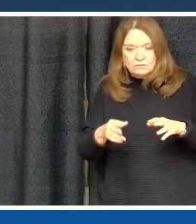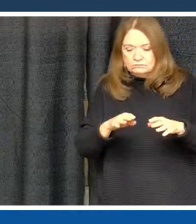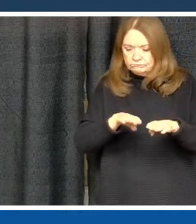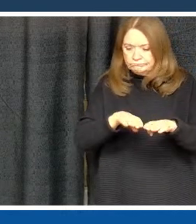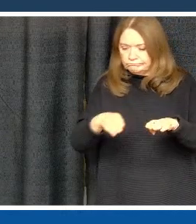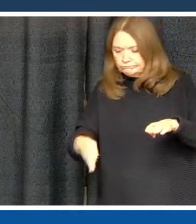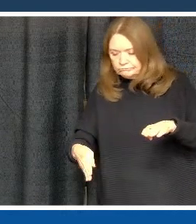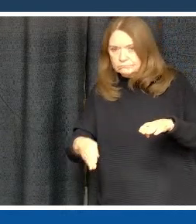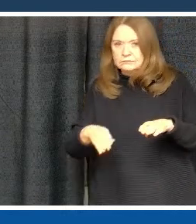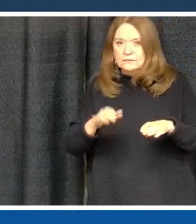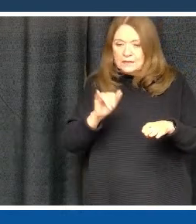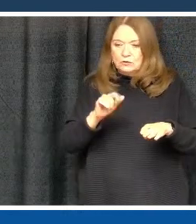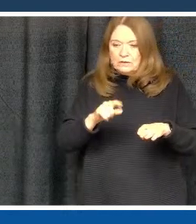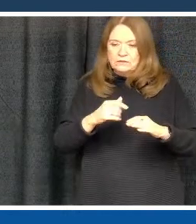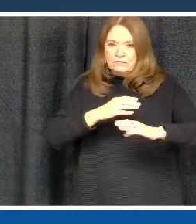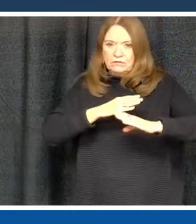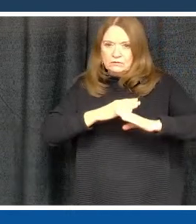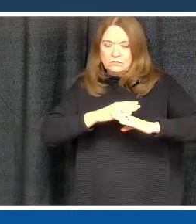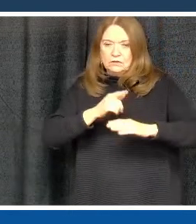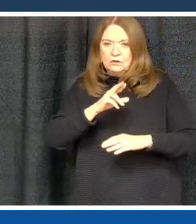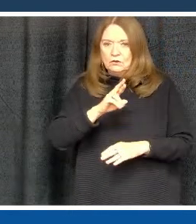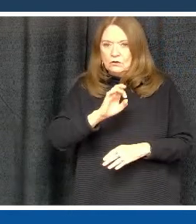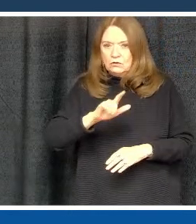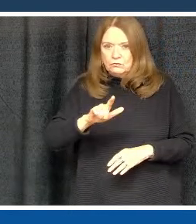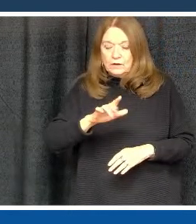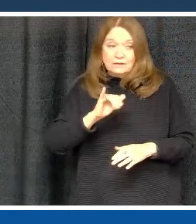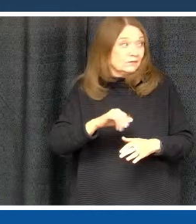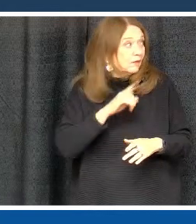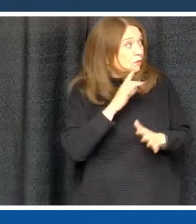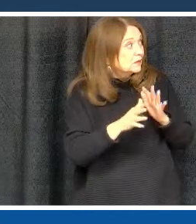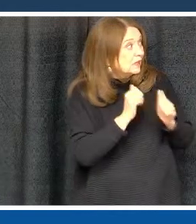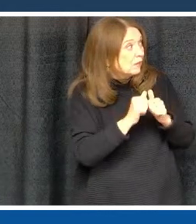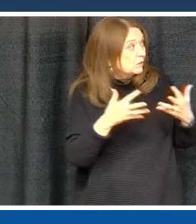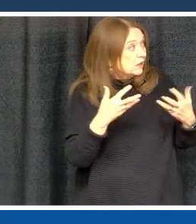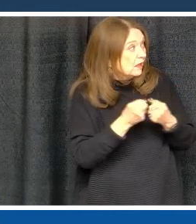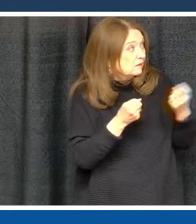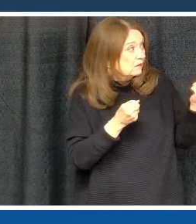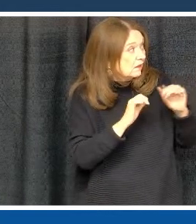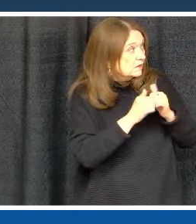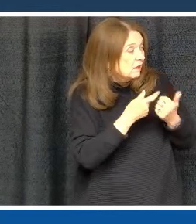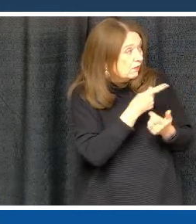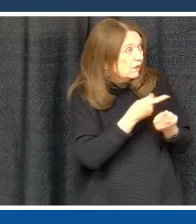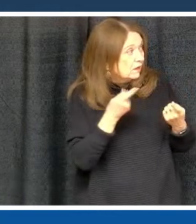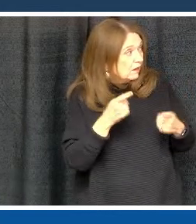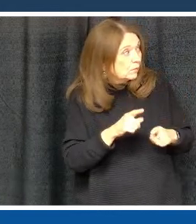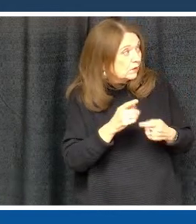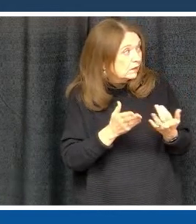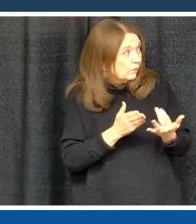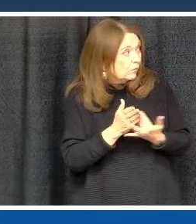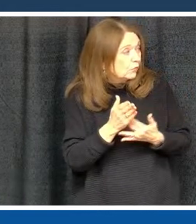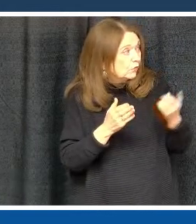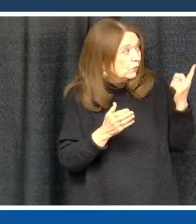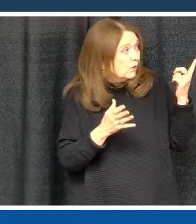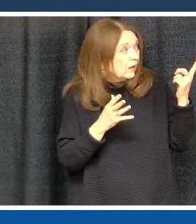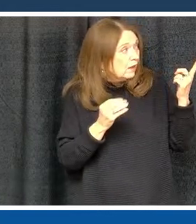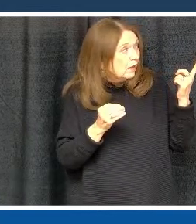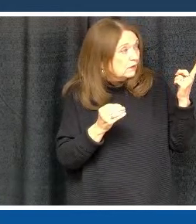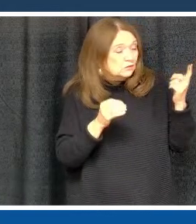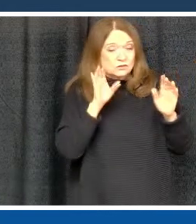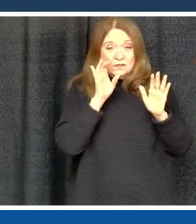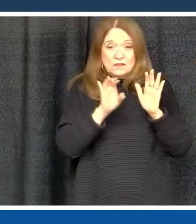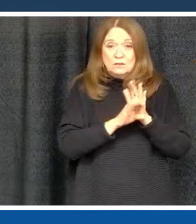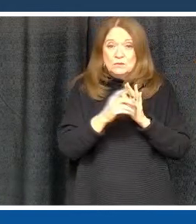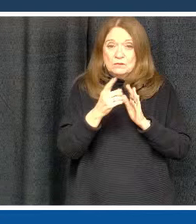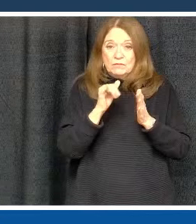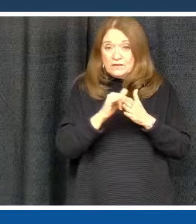now required. The guardrail is obviously damaged in an accident. That's how this actually came in through C-Click Fix. So just an image of something. This